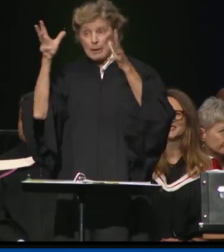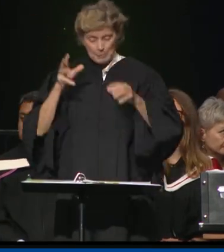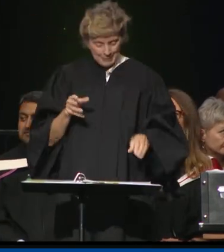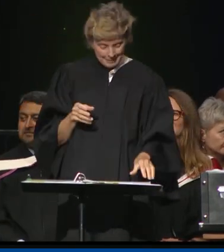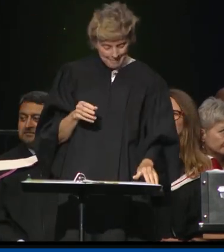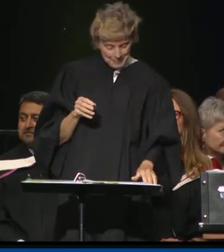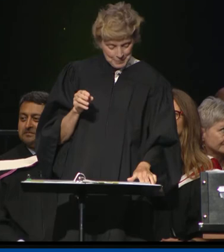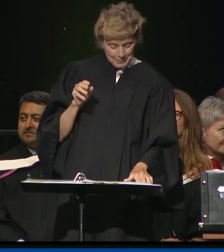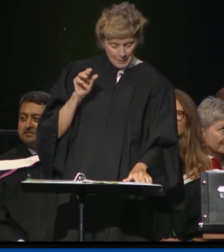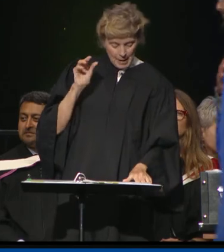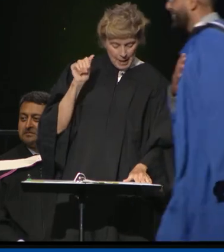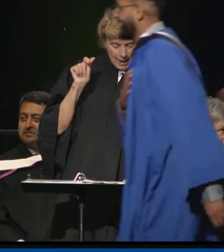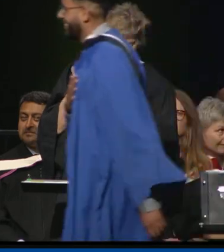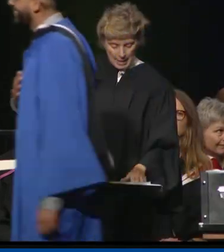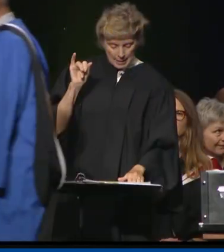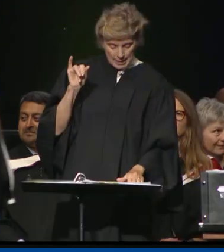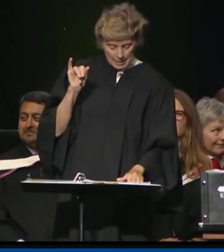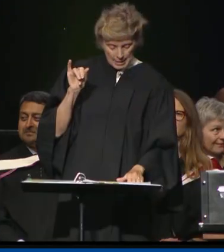Ali Kassim.